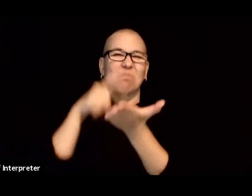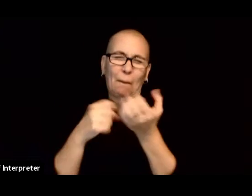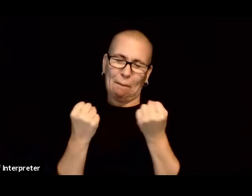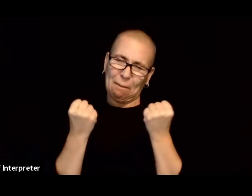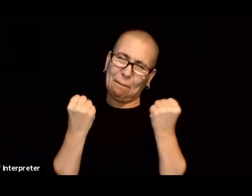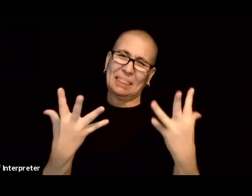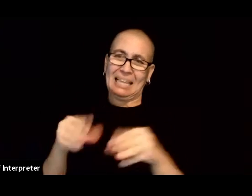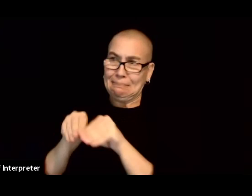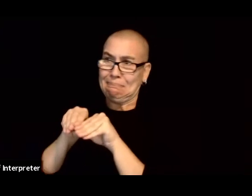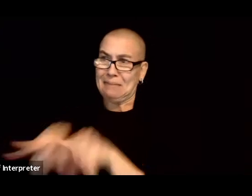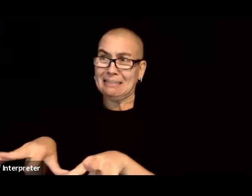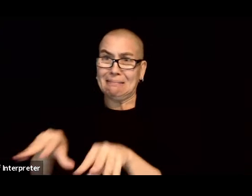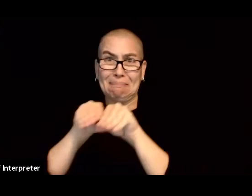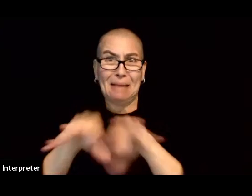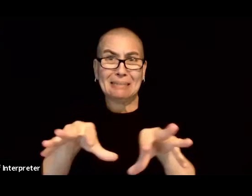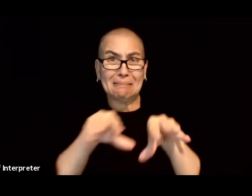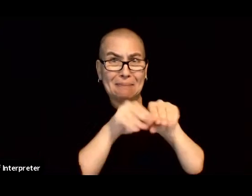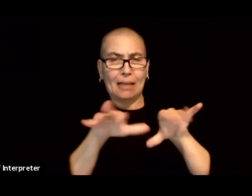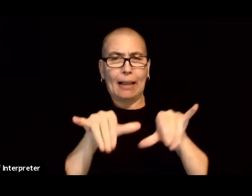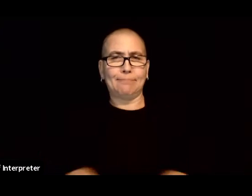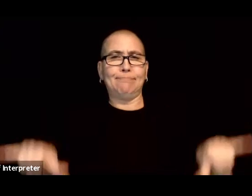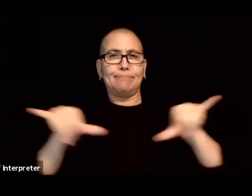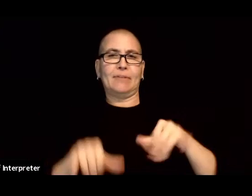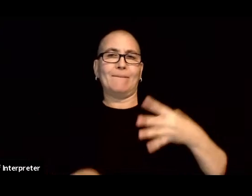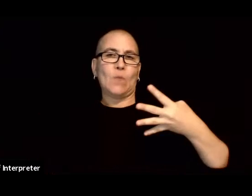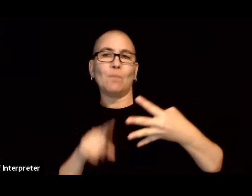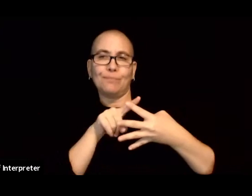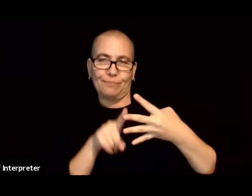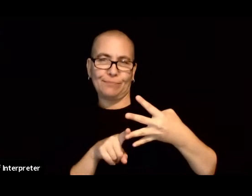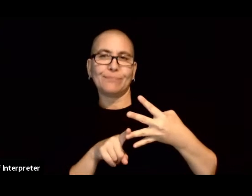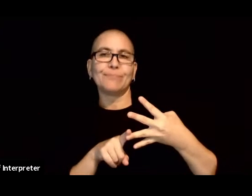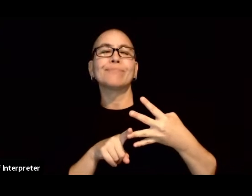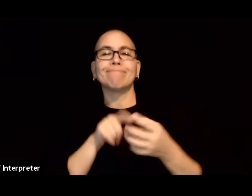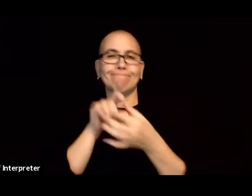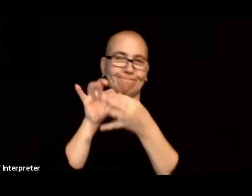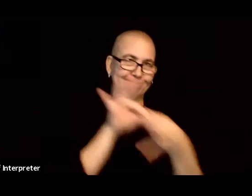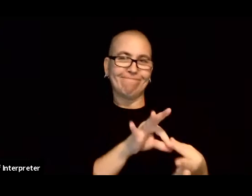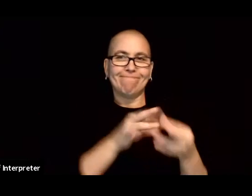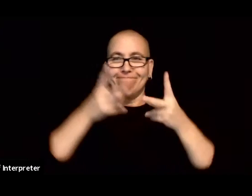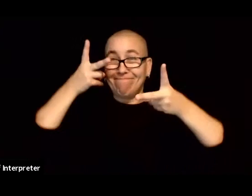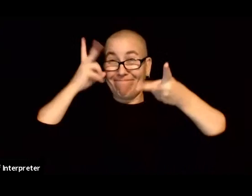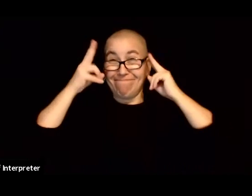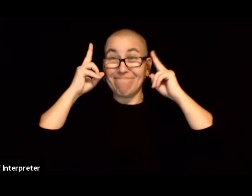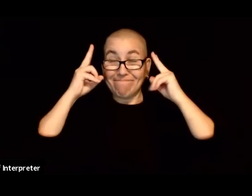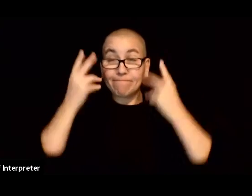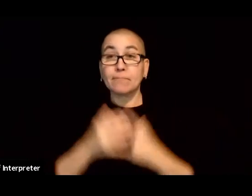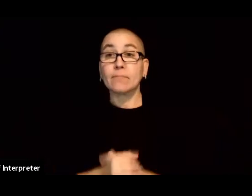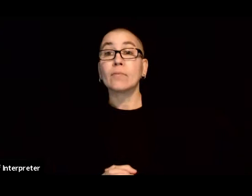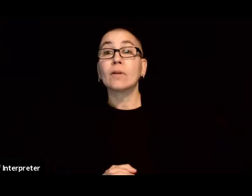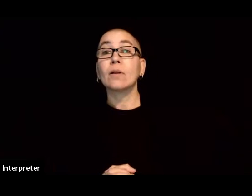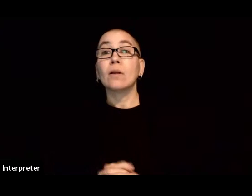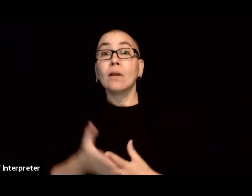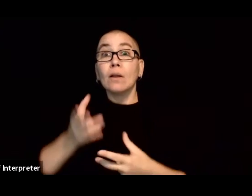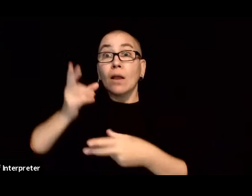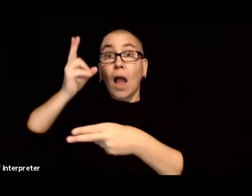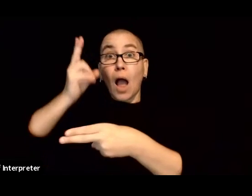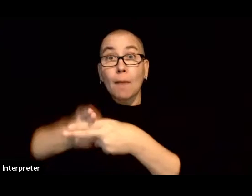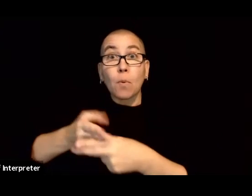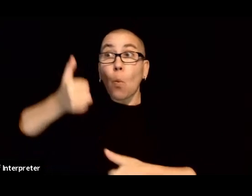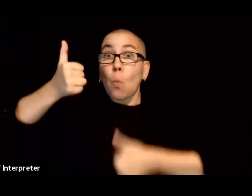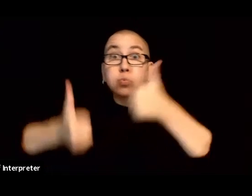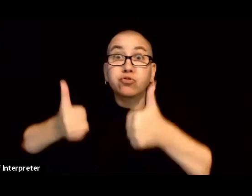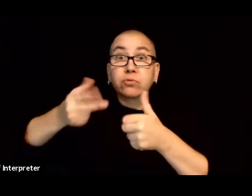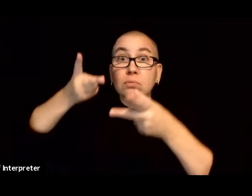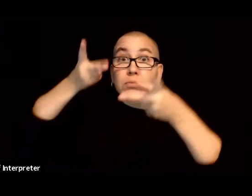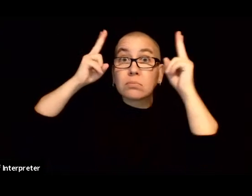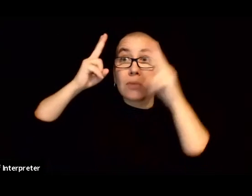to obviously release names because these individuals have all the names of all their customers,